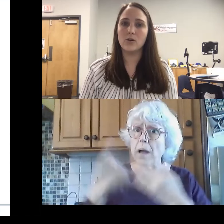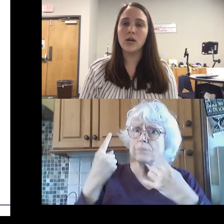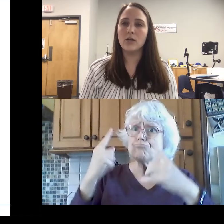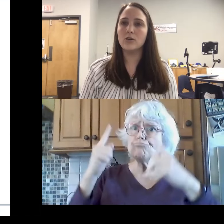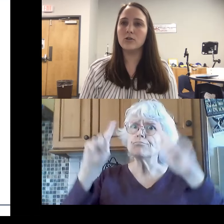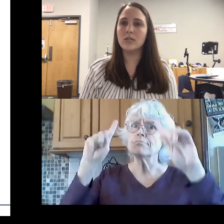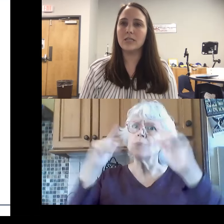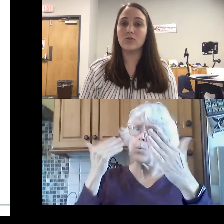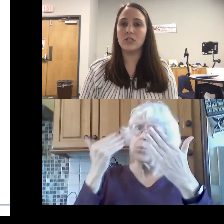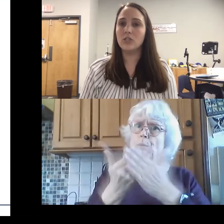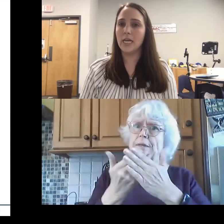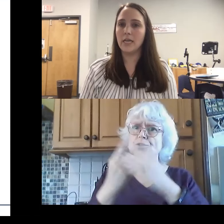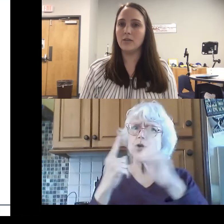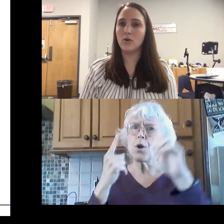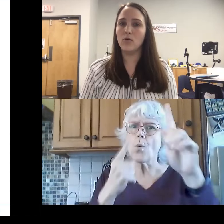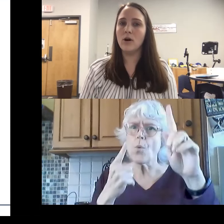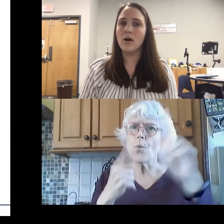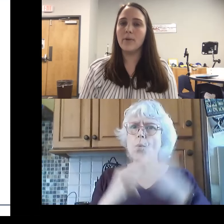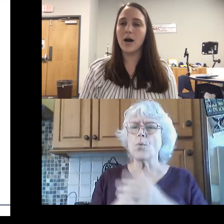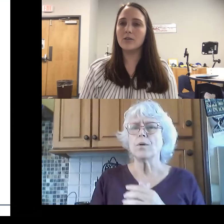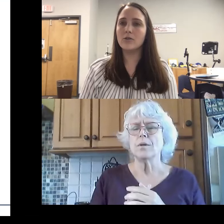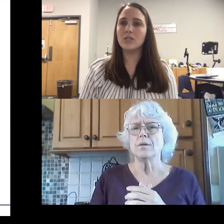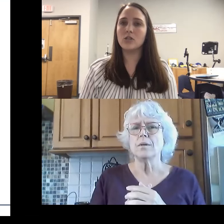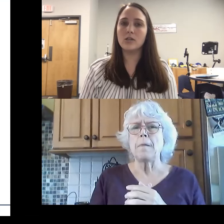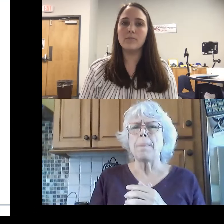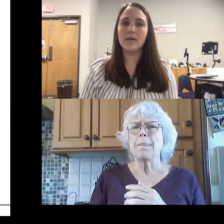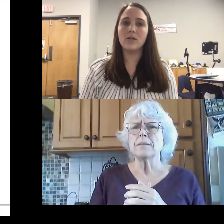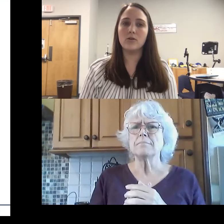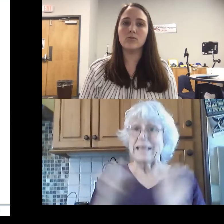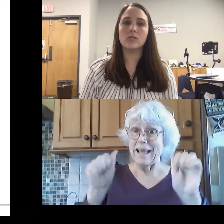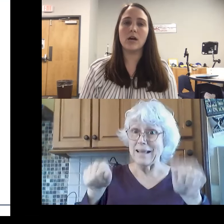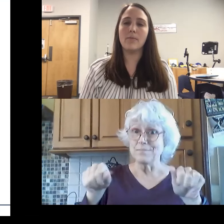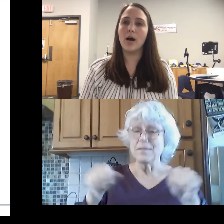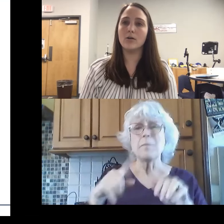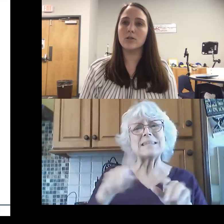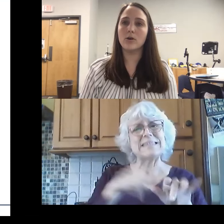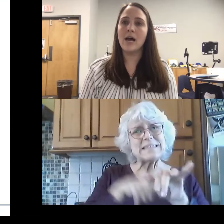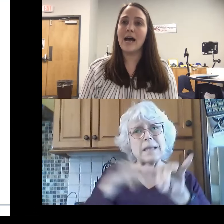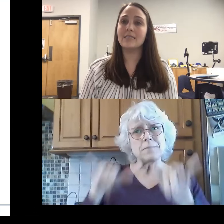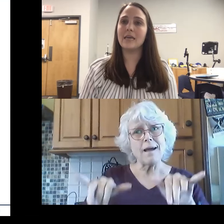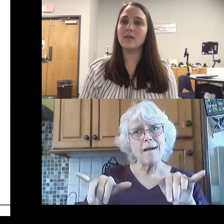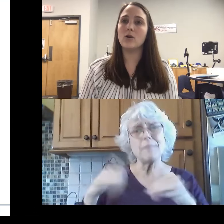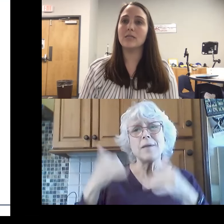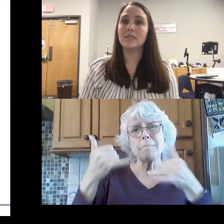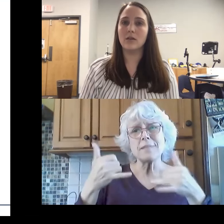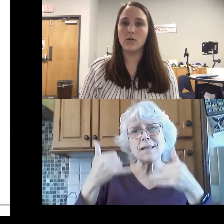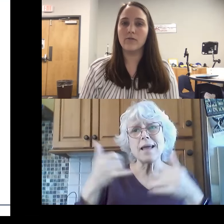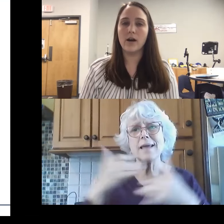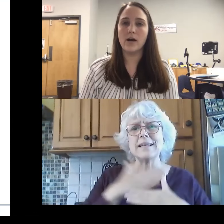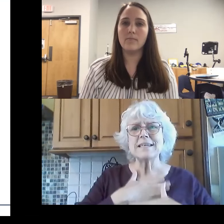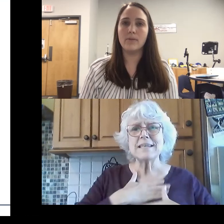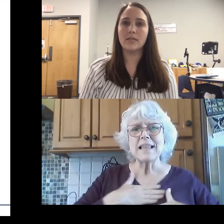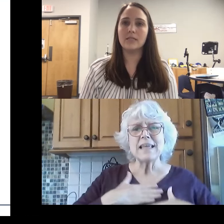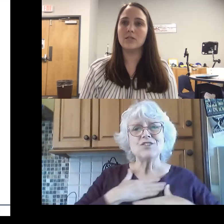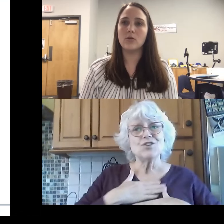end. So you're using it to reach an end goal but also it should be used also as the end goal itself